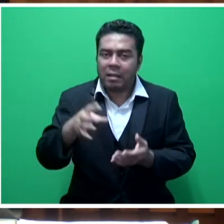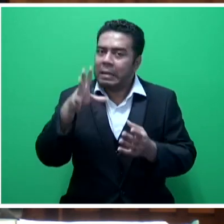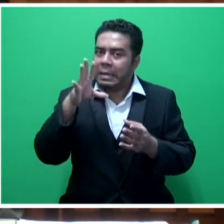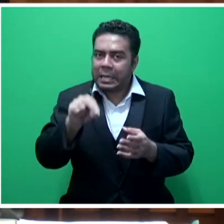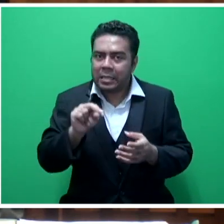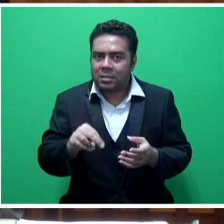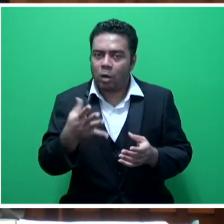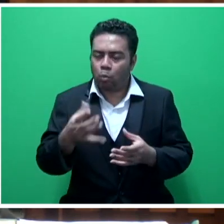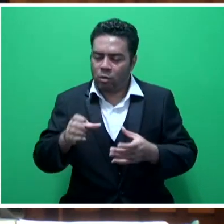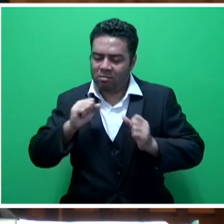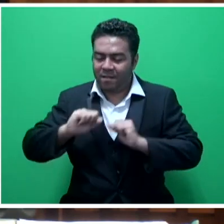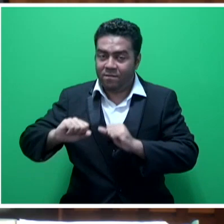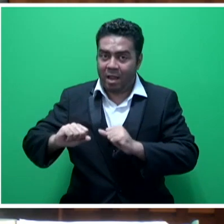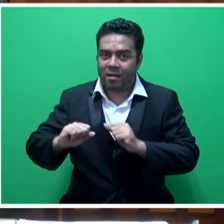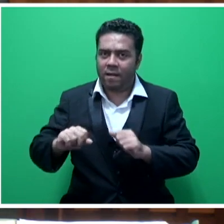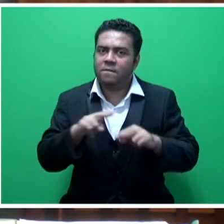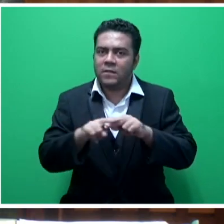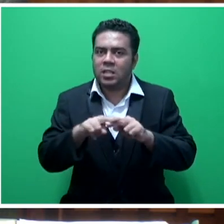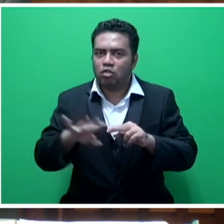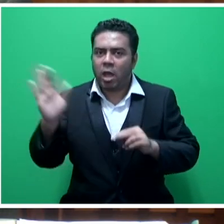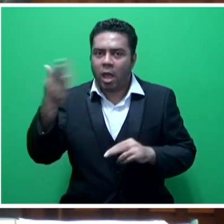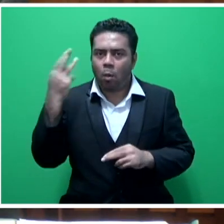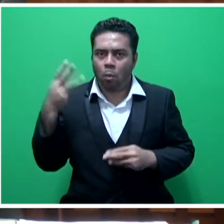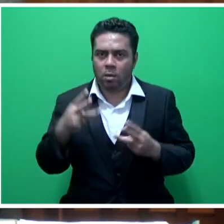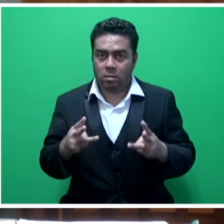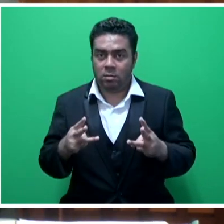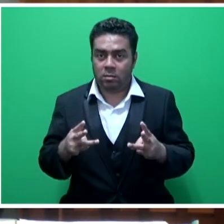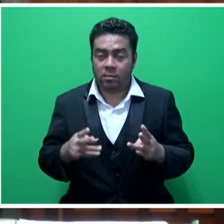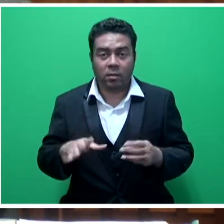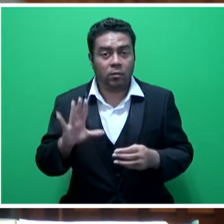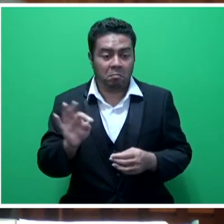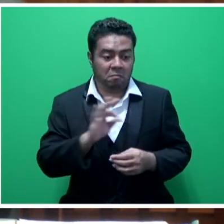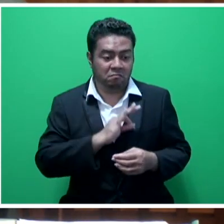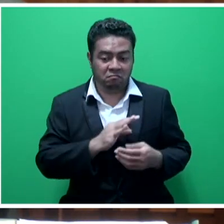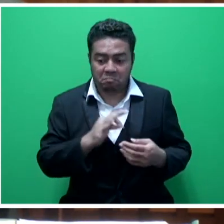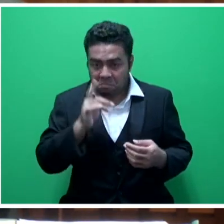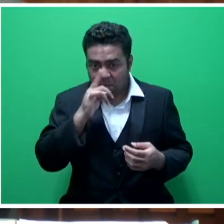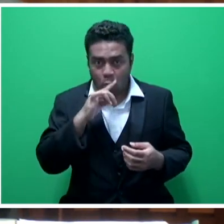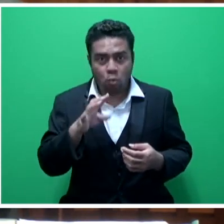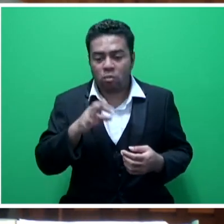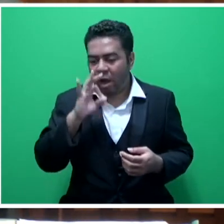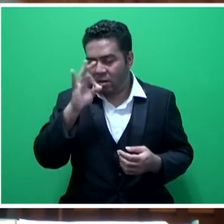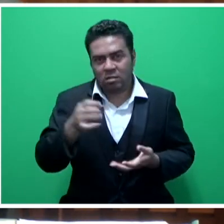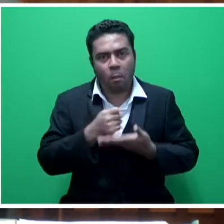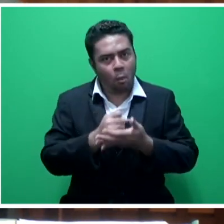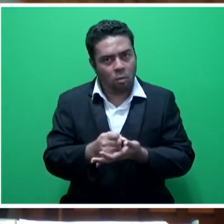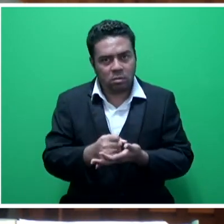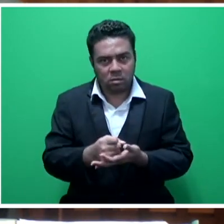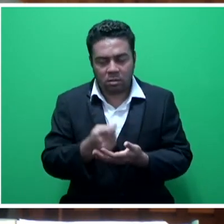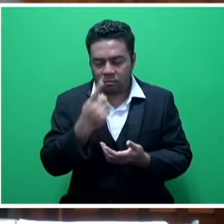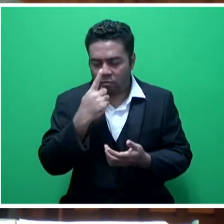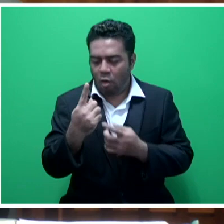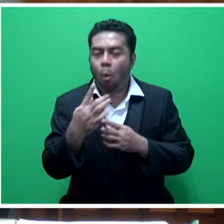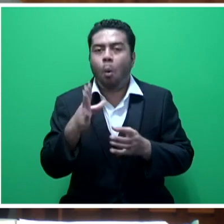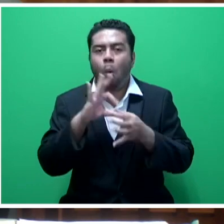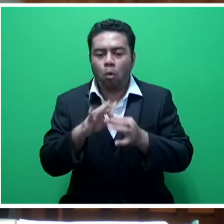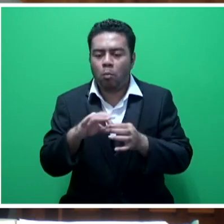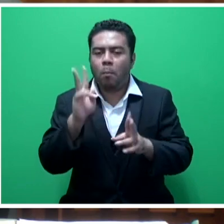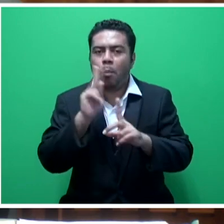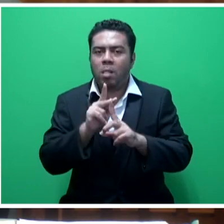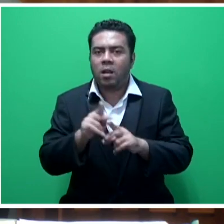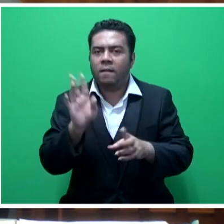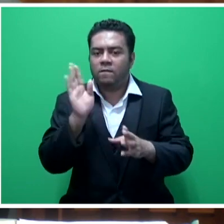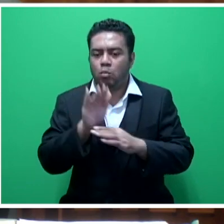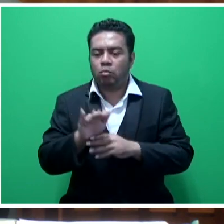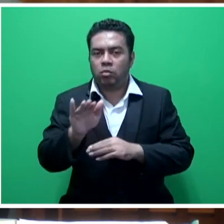we defend Fiji Airways, the pride of our people, from the faithless, from those who cannot see further than their own political future.